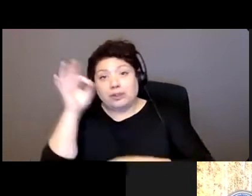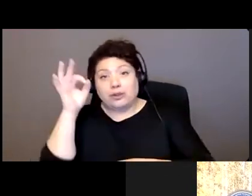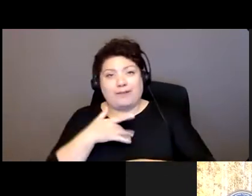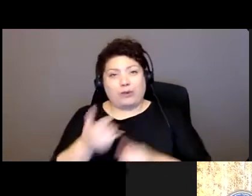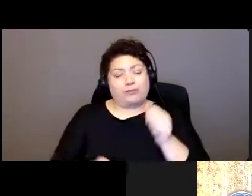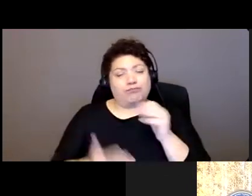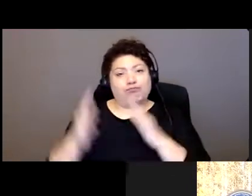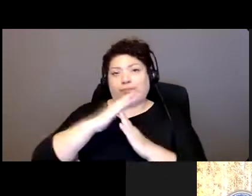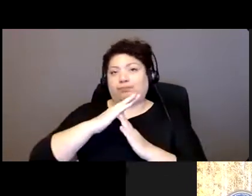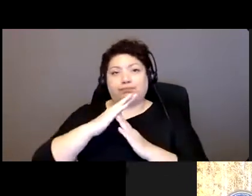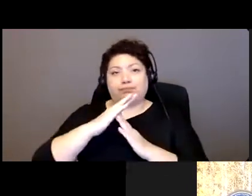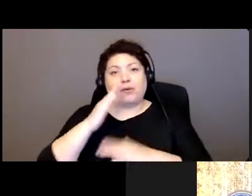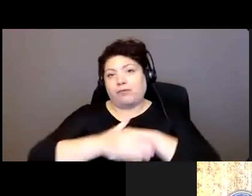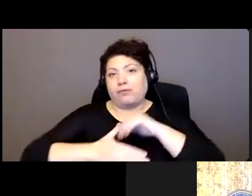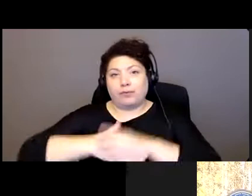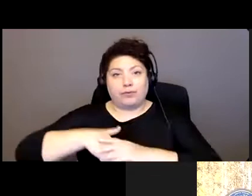I've dealt with a lot of